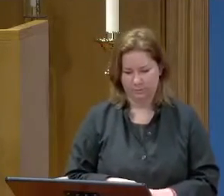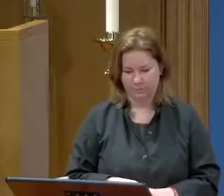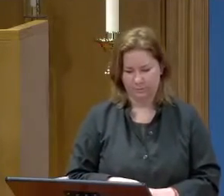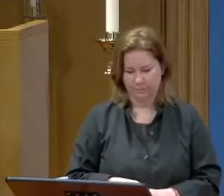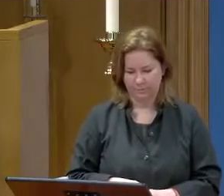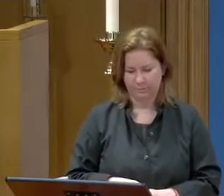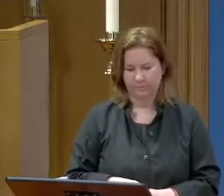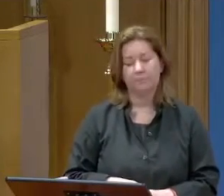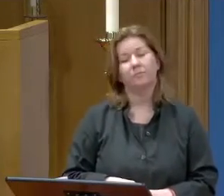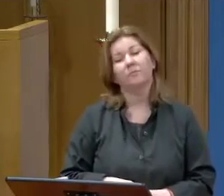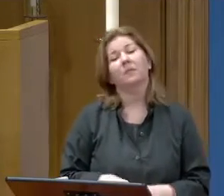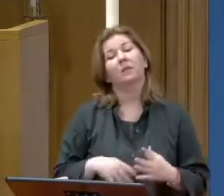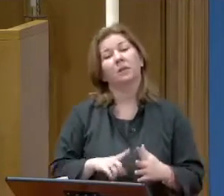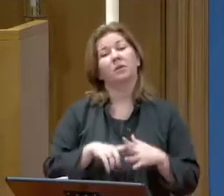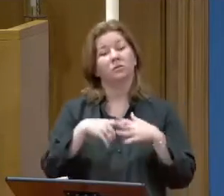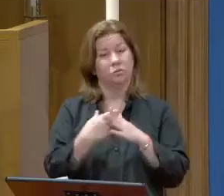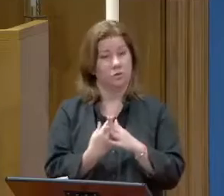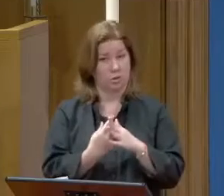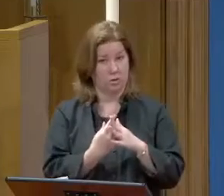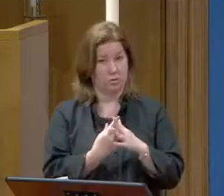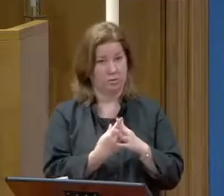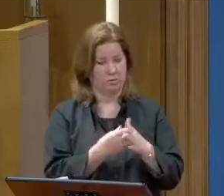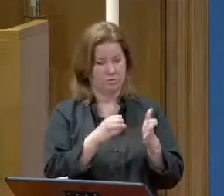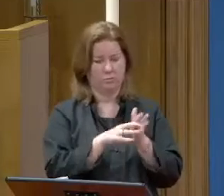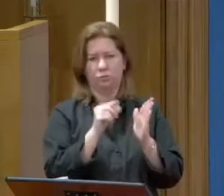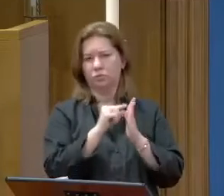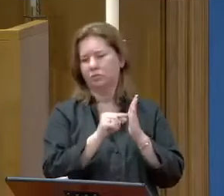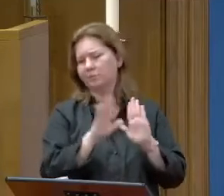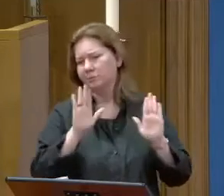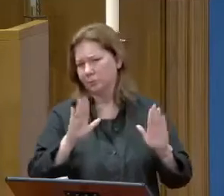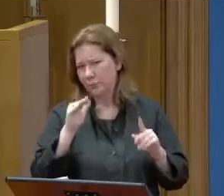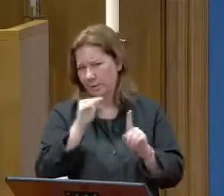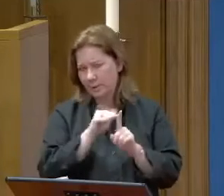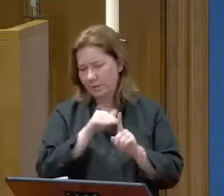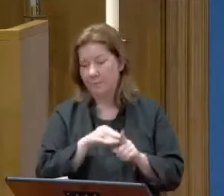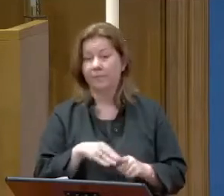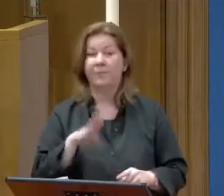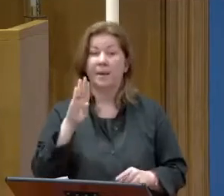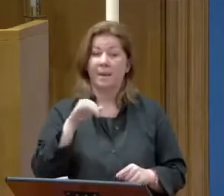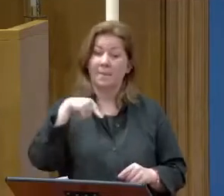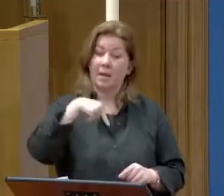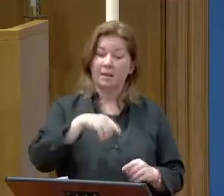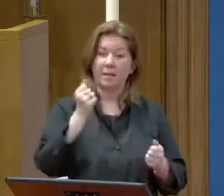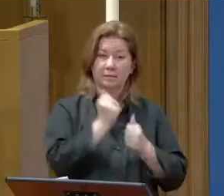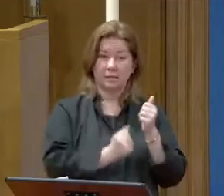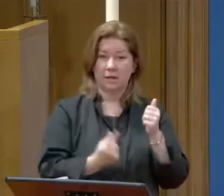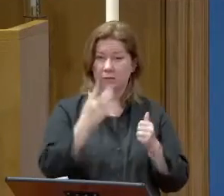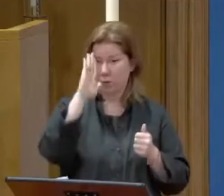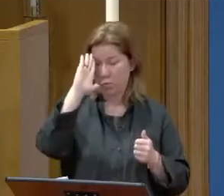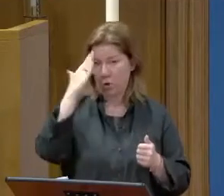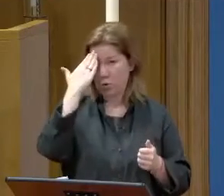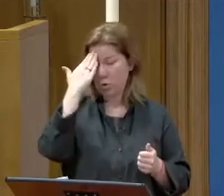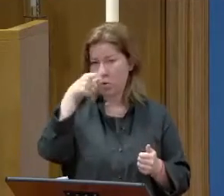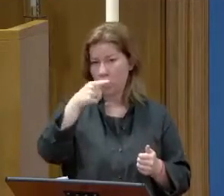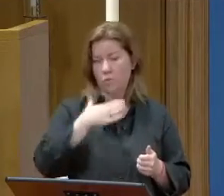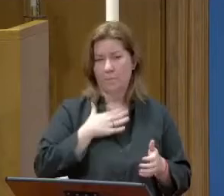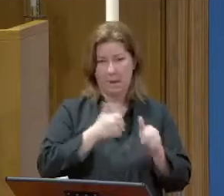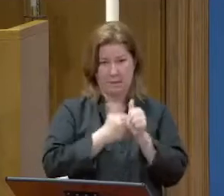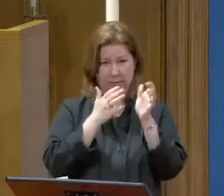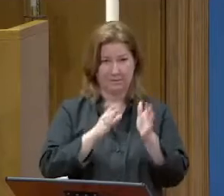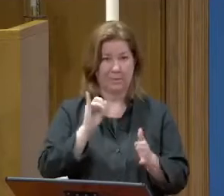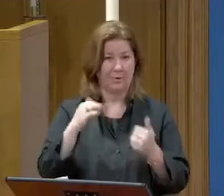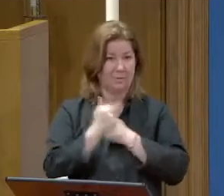It starts with this verse of scripture, which is a great reminder. "By this everyone will know that you are my disciples if you have love for one